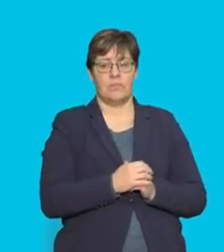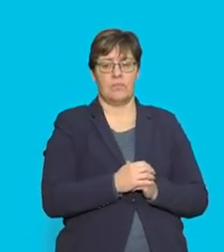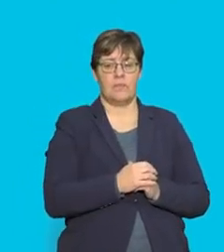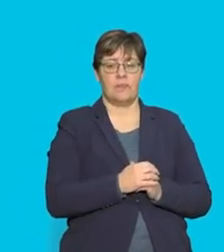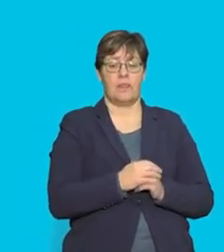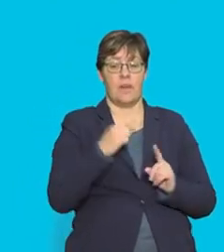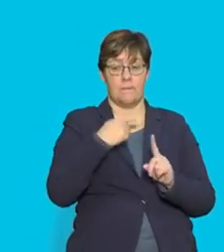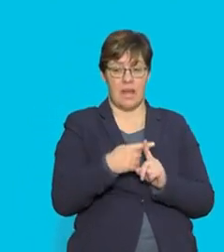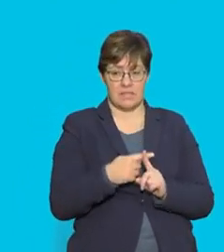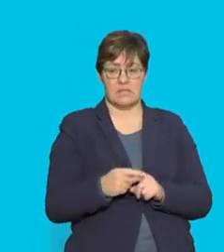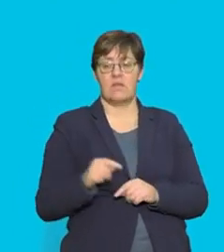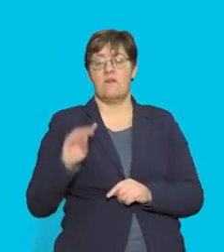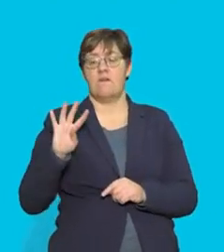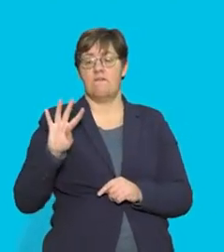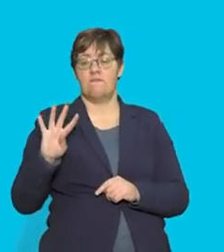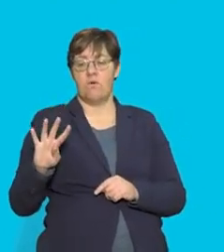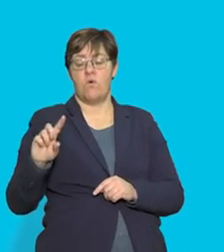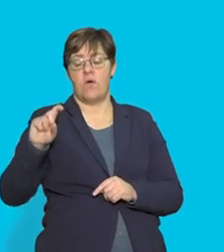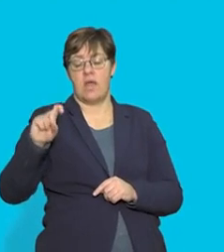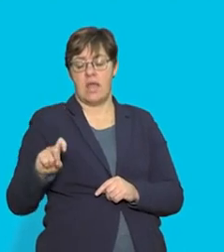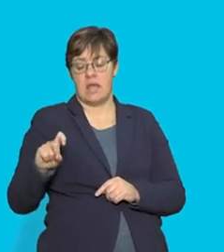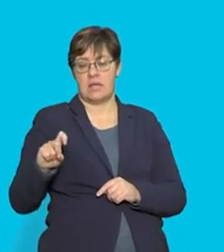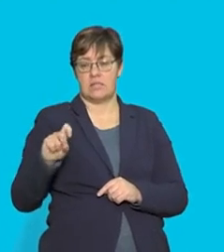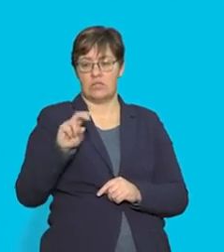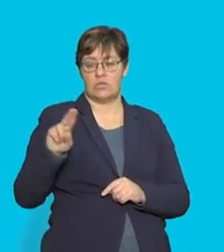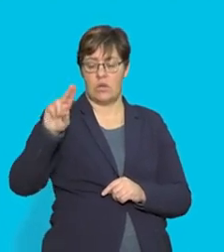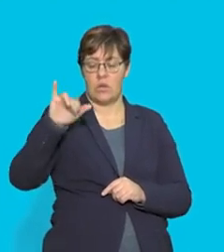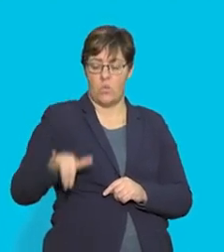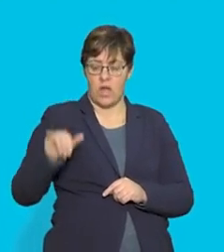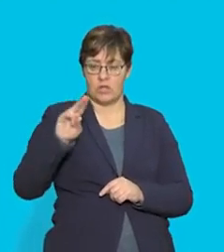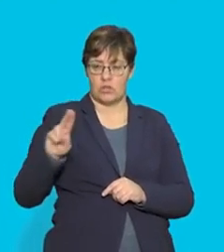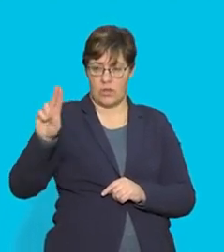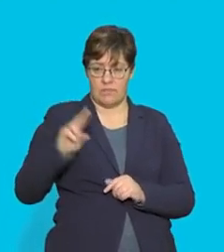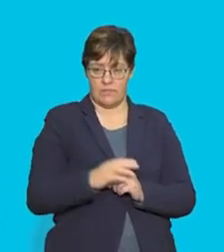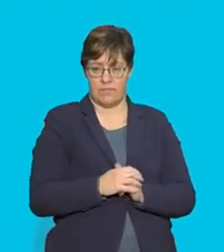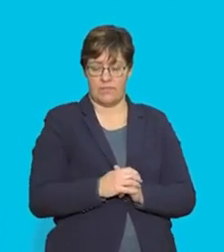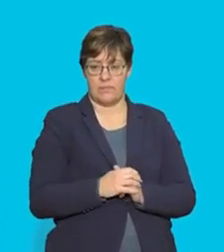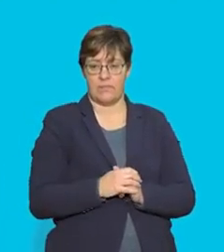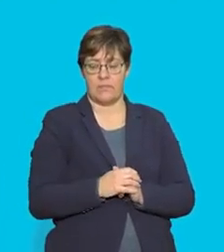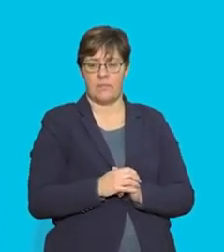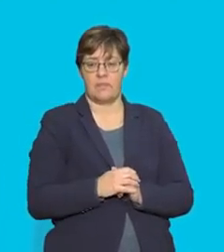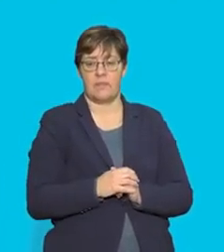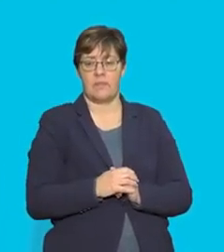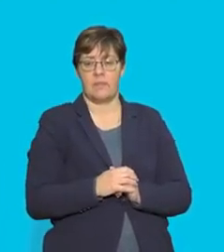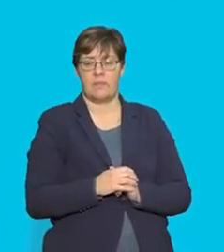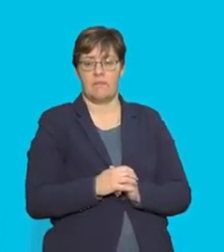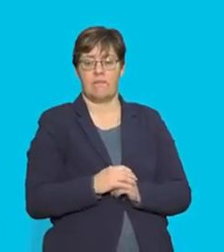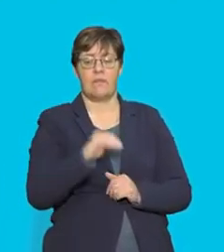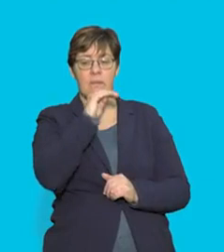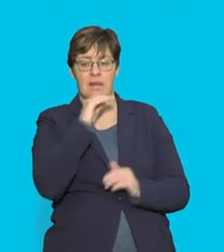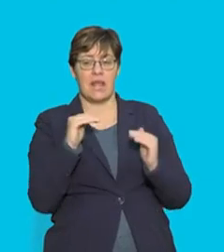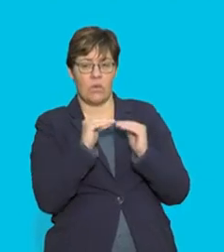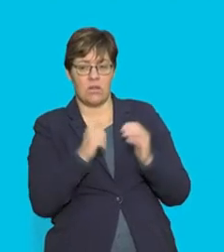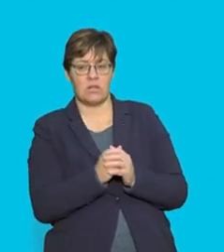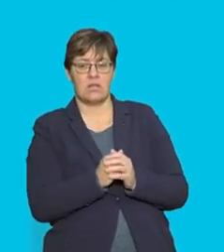4, and then plus 4x squared y squared. And then as a